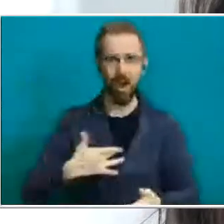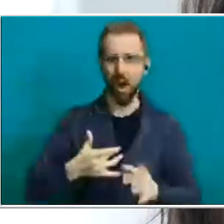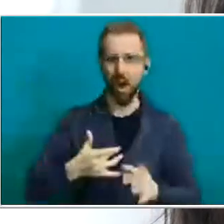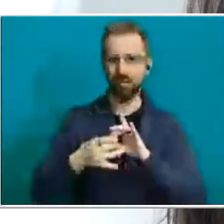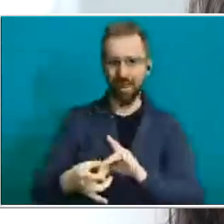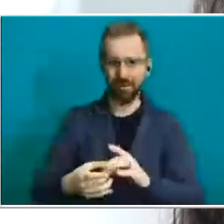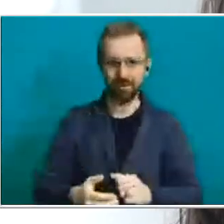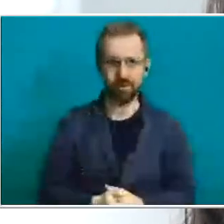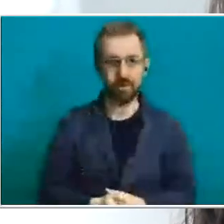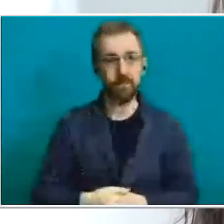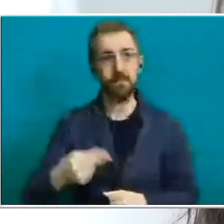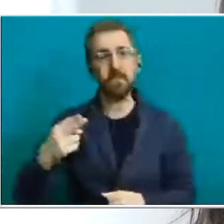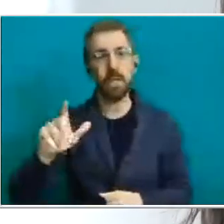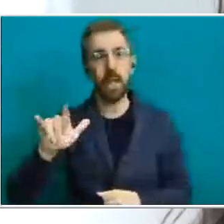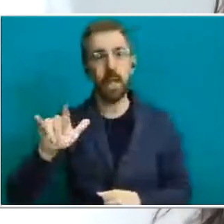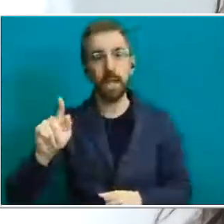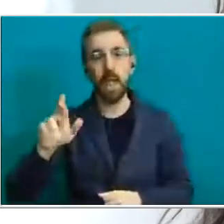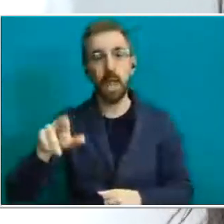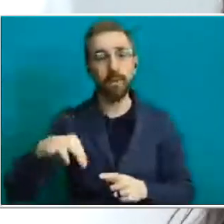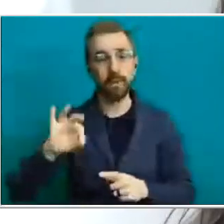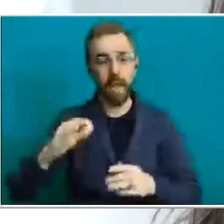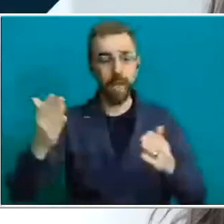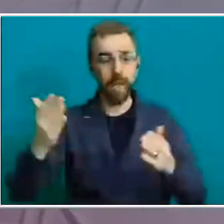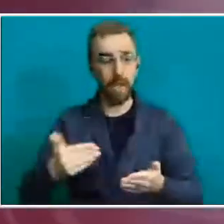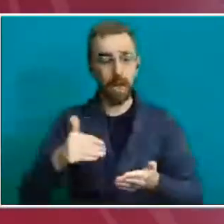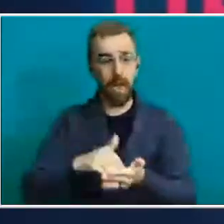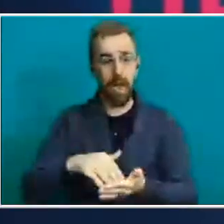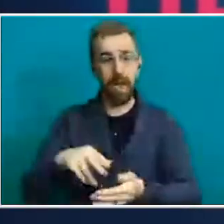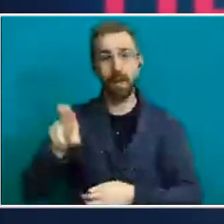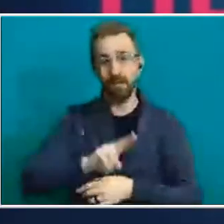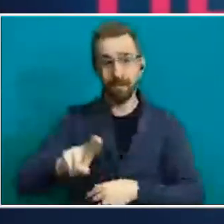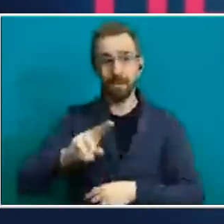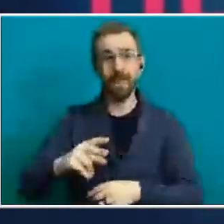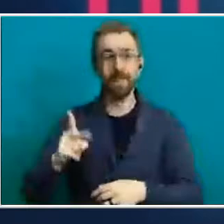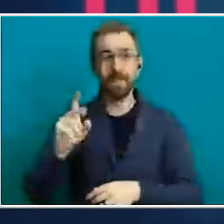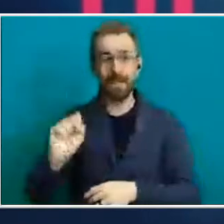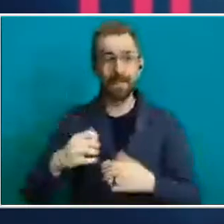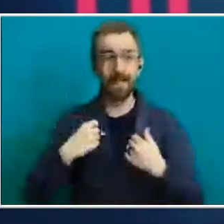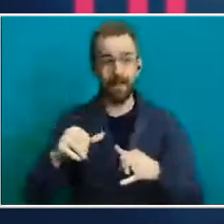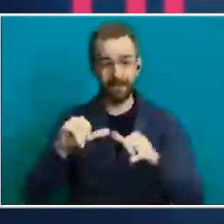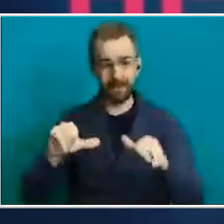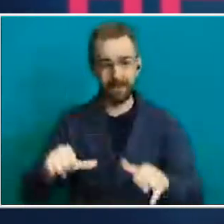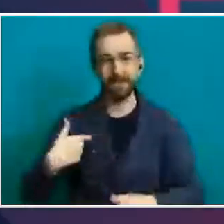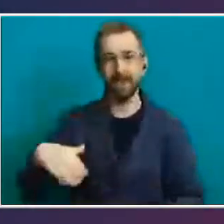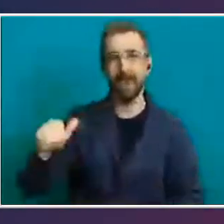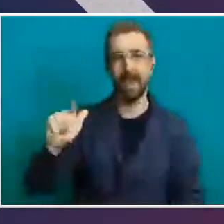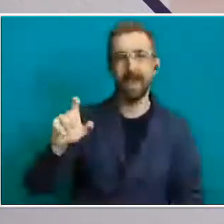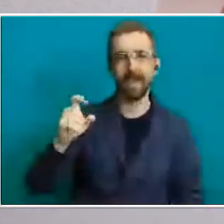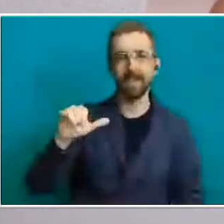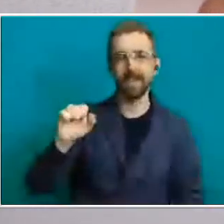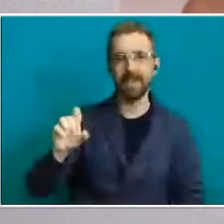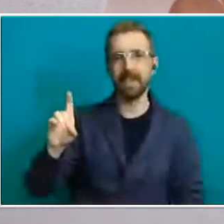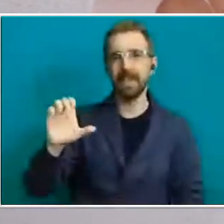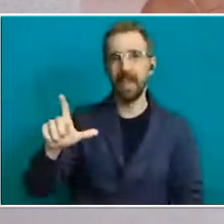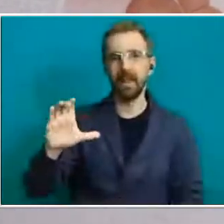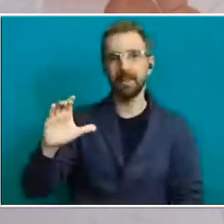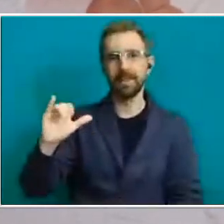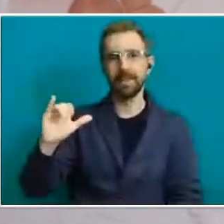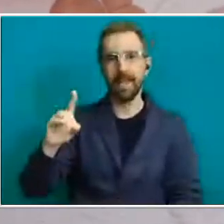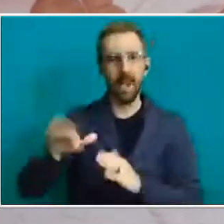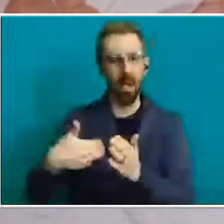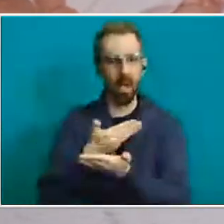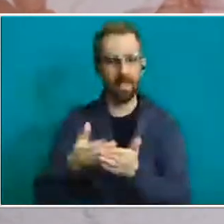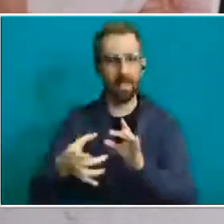found it right here at the University of Kansas Health System. I'm Alexis Del Cid. On the next All Things Heart, the doctors at the